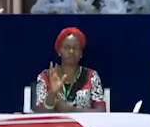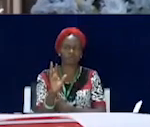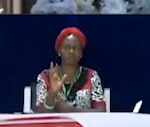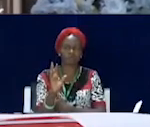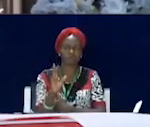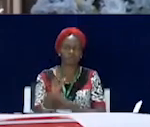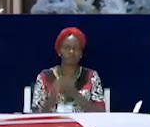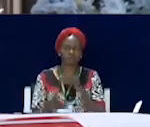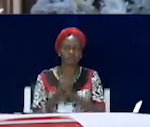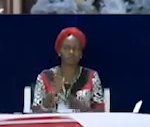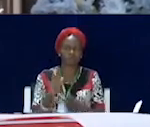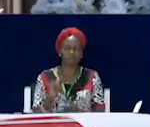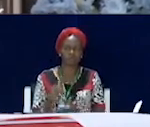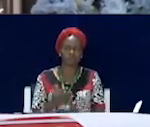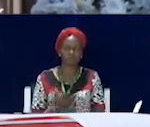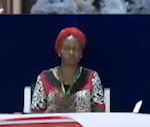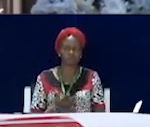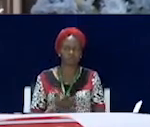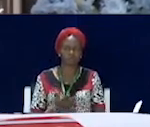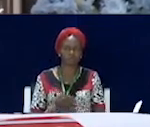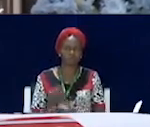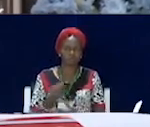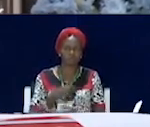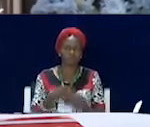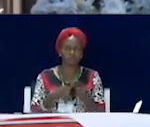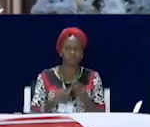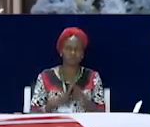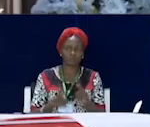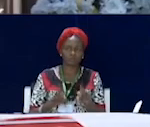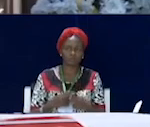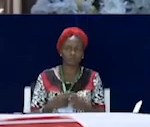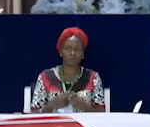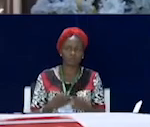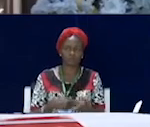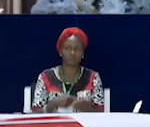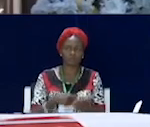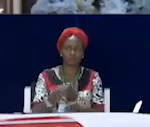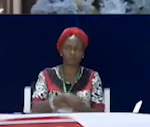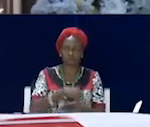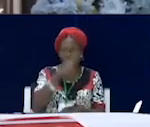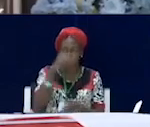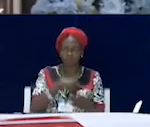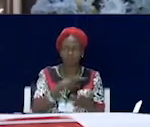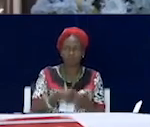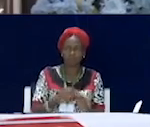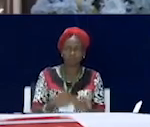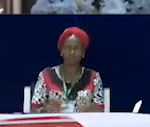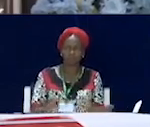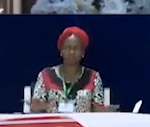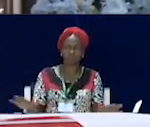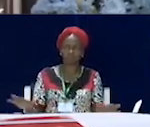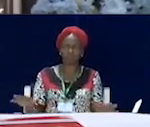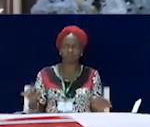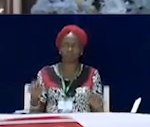quickly, we're going to be very brief tonight because this is a children's